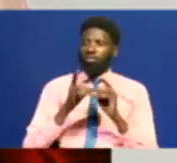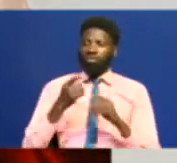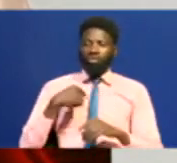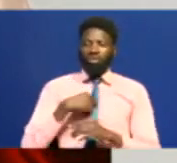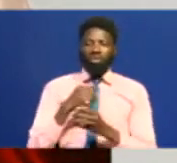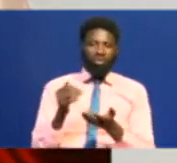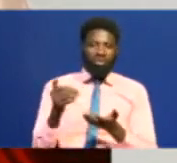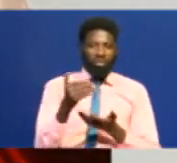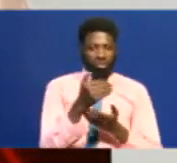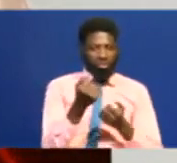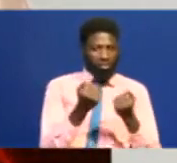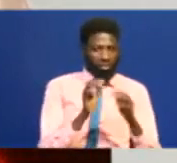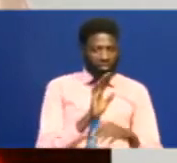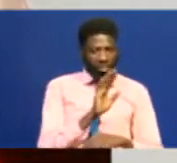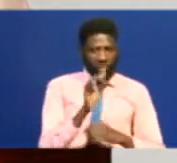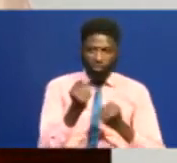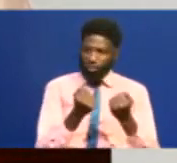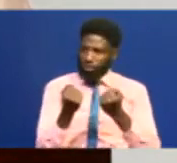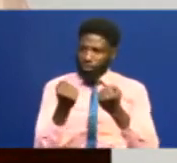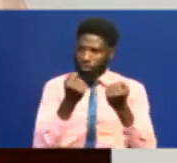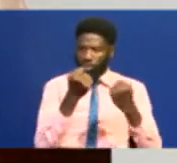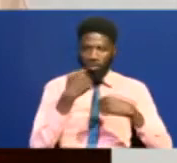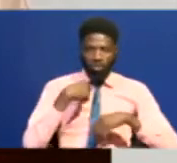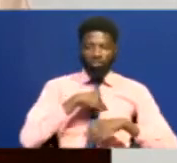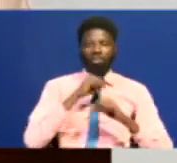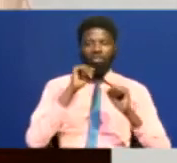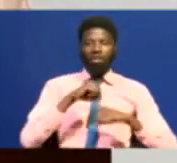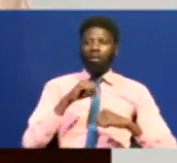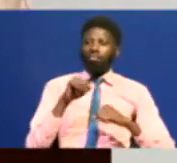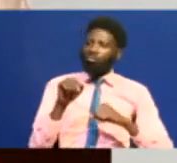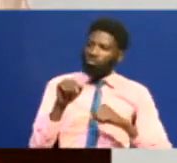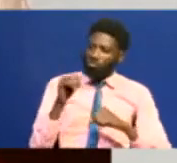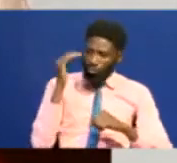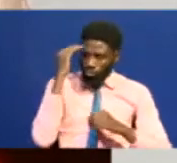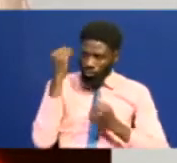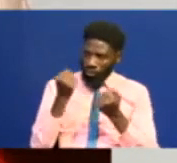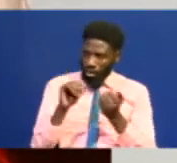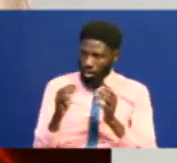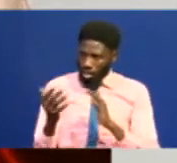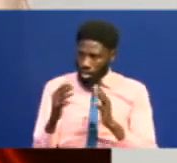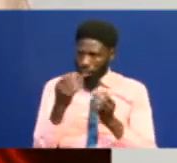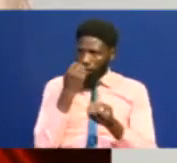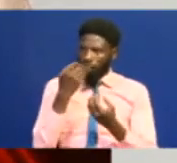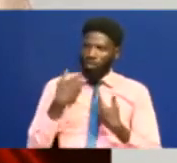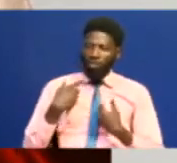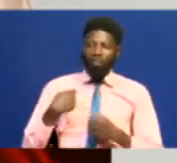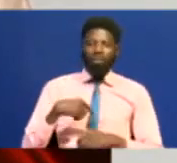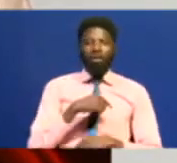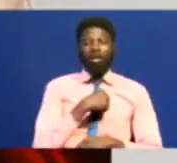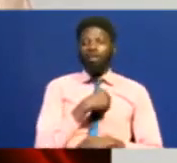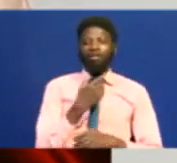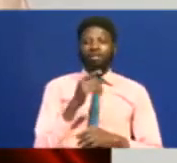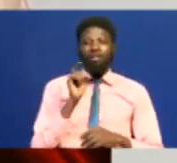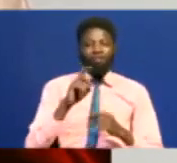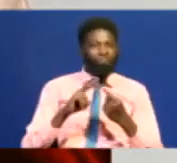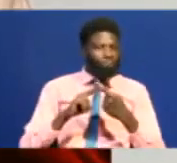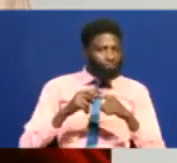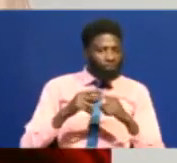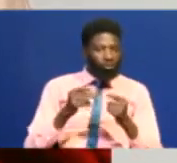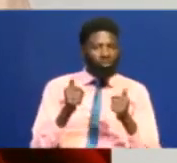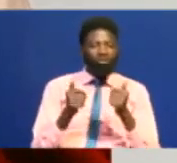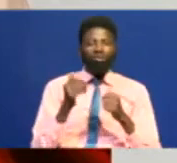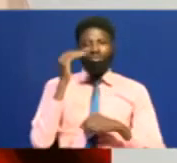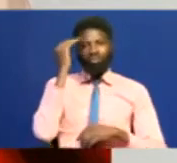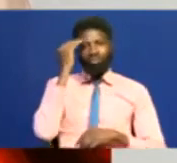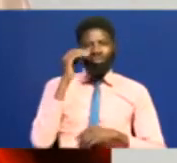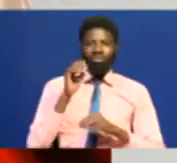vehicle, when the driver's actually driving the vehicles, we're able to pick certain aspects about the vehicle and is able to inform us about any maintenance issues that will be coming up. So